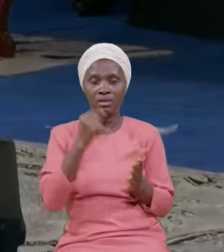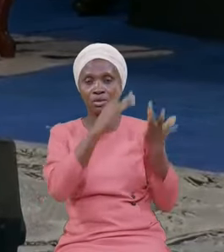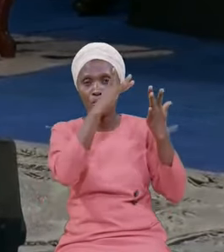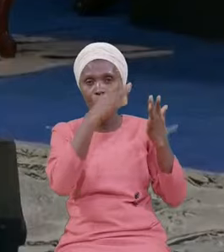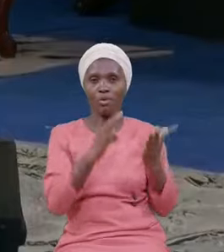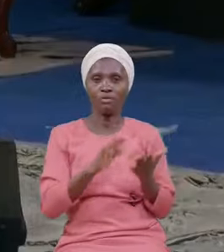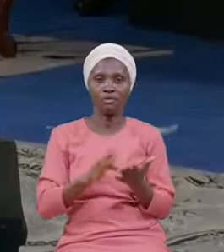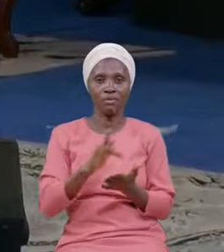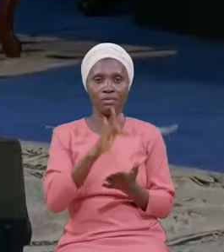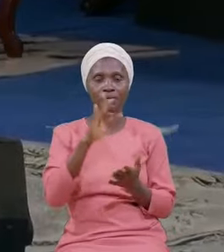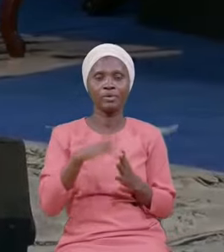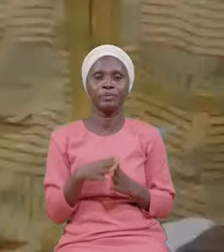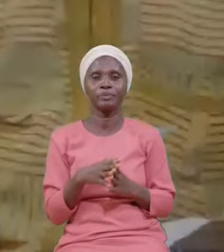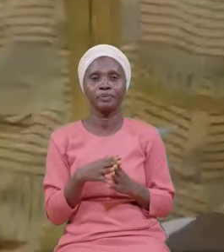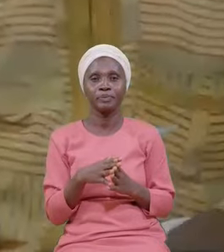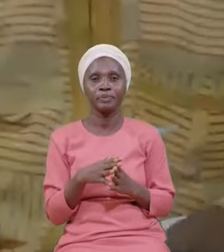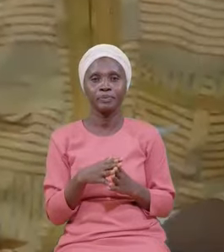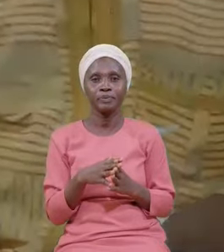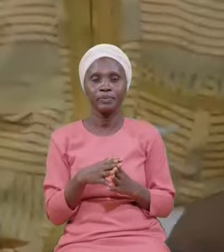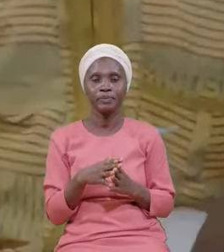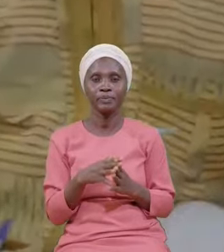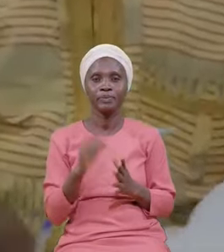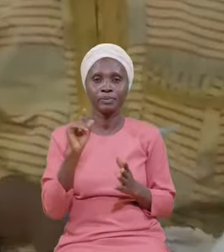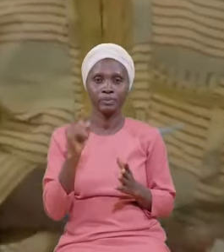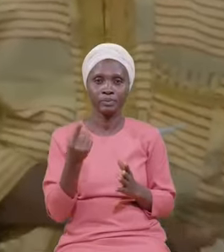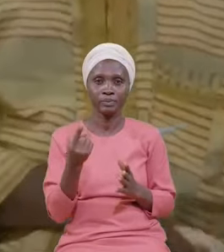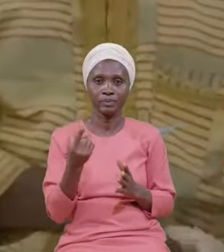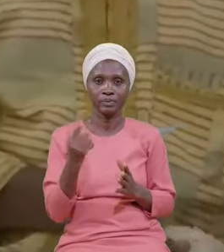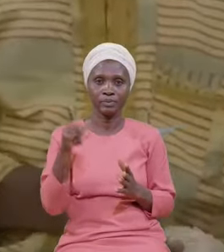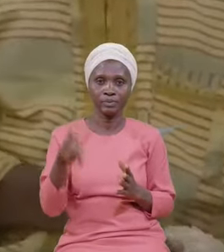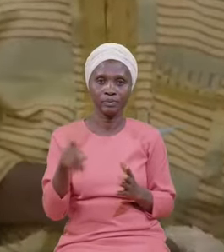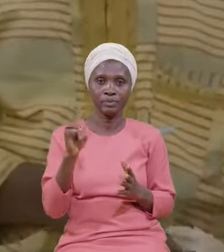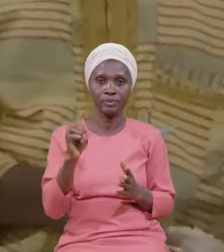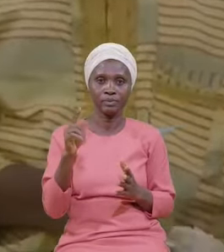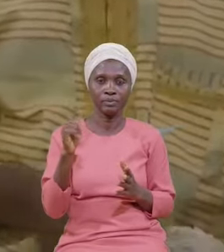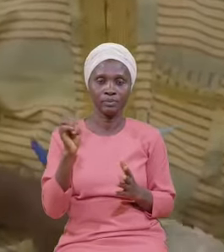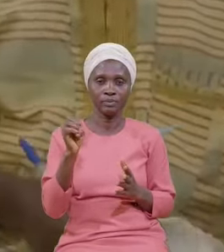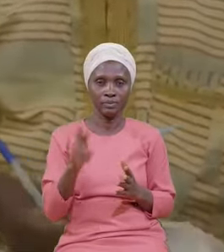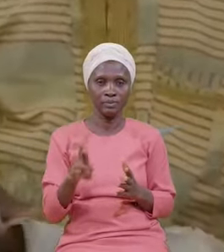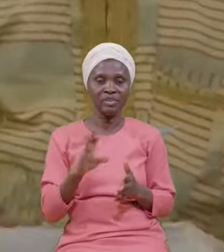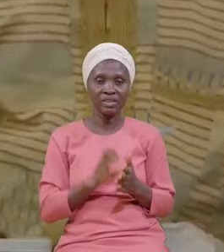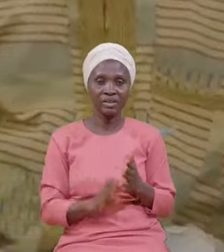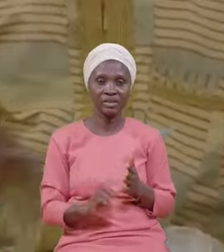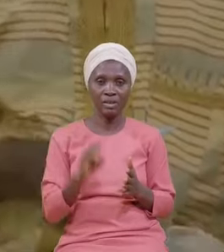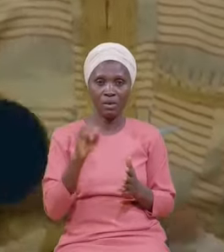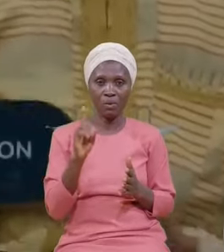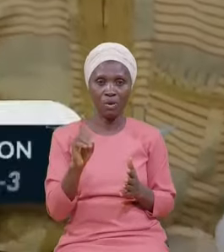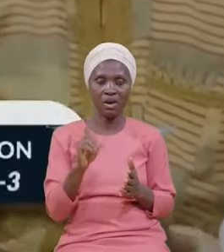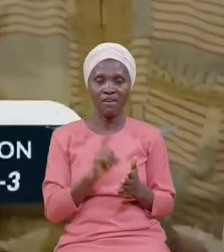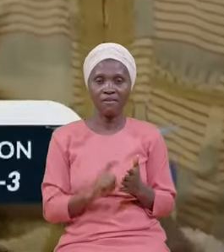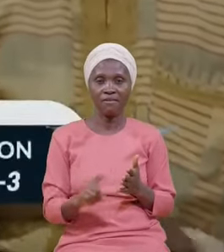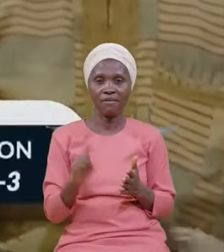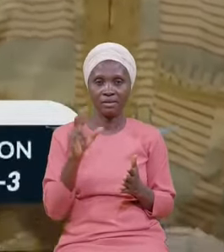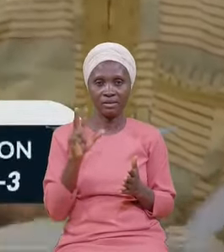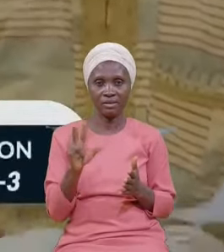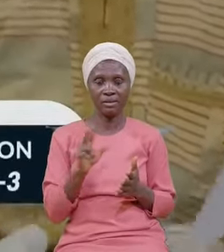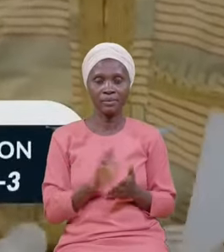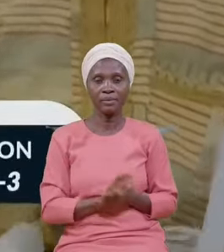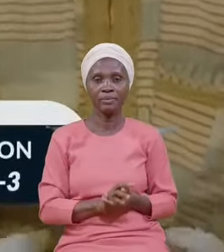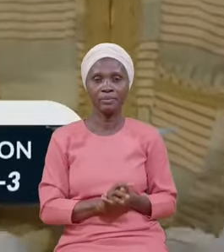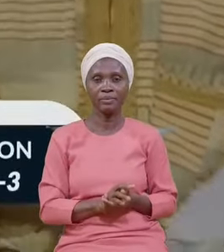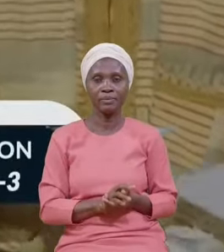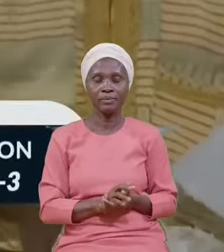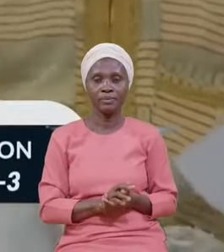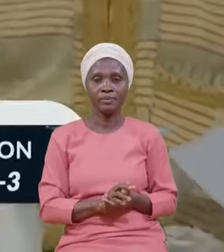in first p chapter 1 I'm reading from verse three First Peter